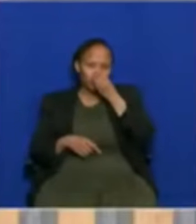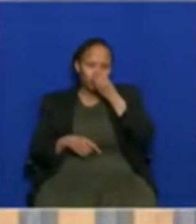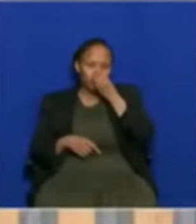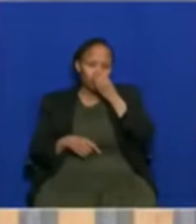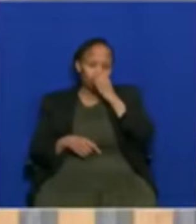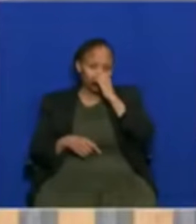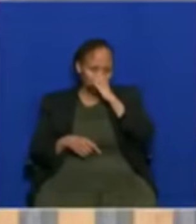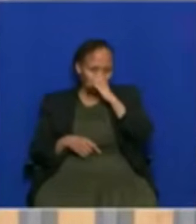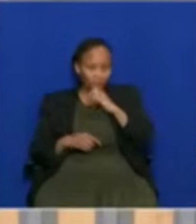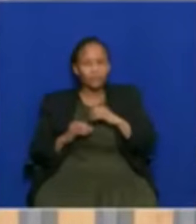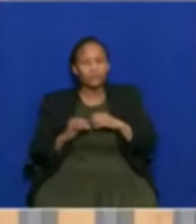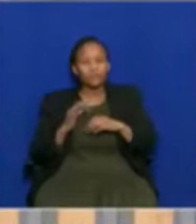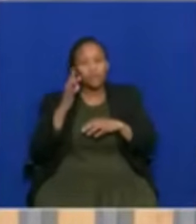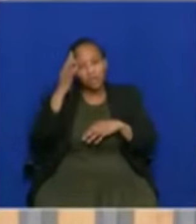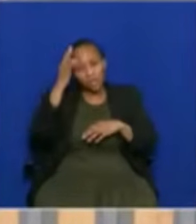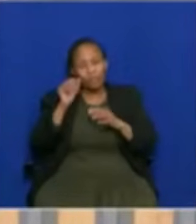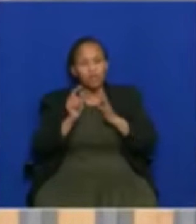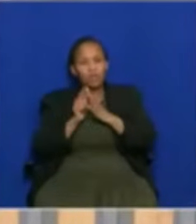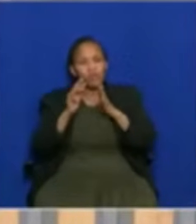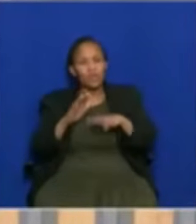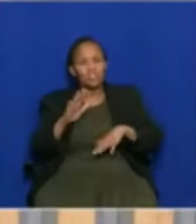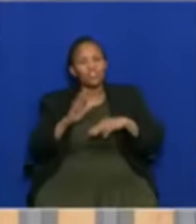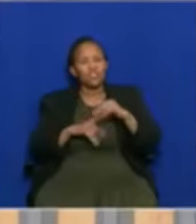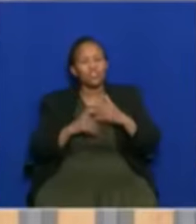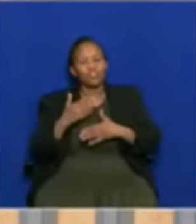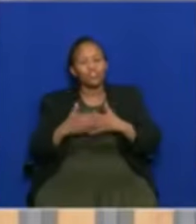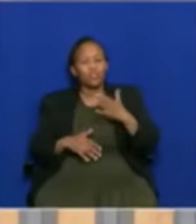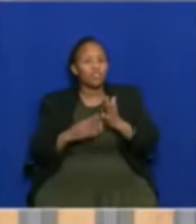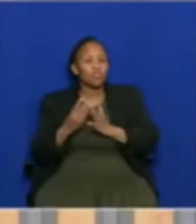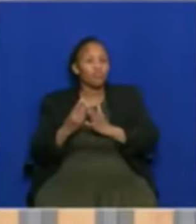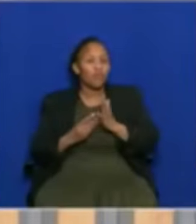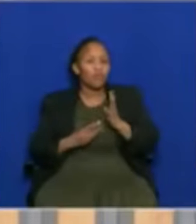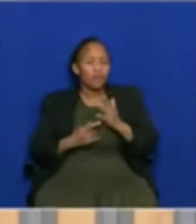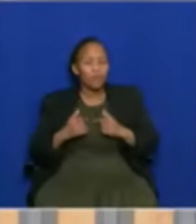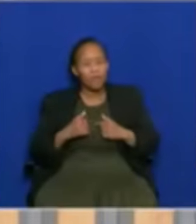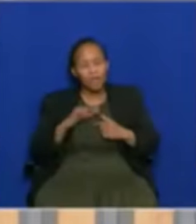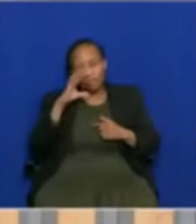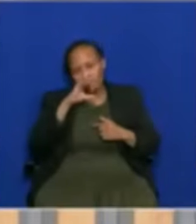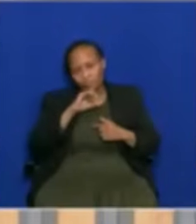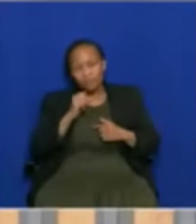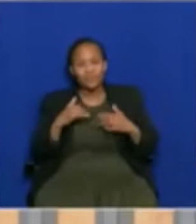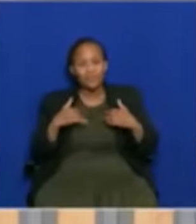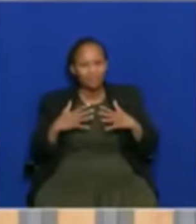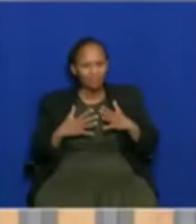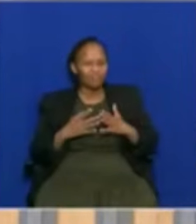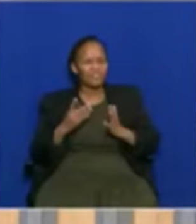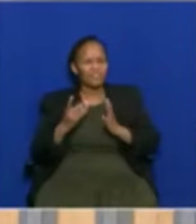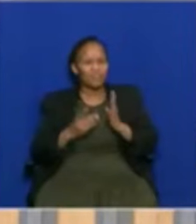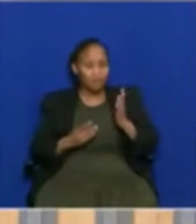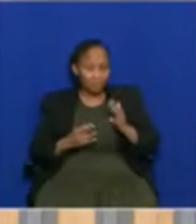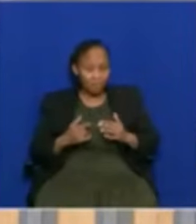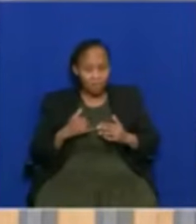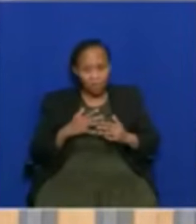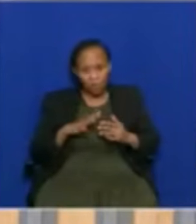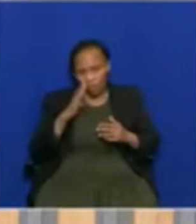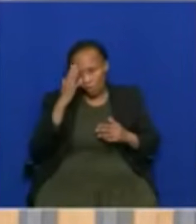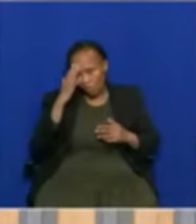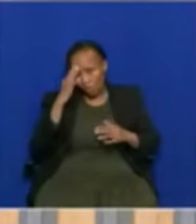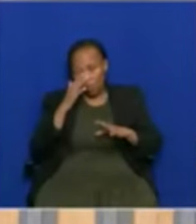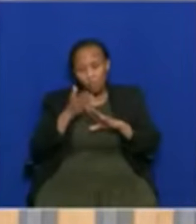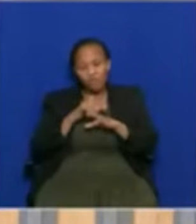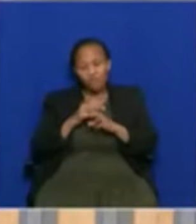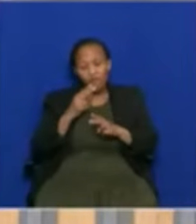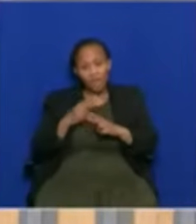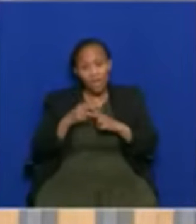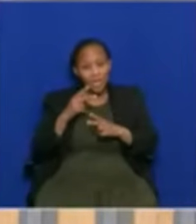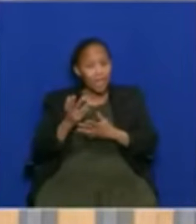the charge sheet, I'm assuming they will start with a draft. Do they not discuss it with you before they finalize it? Just to